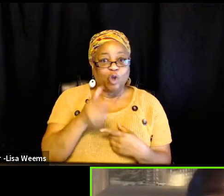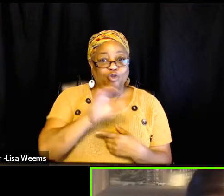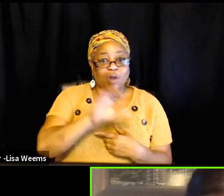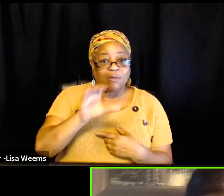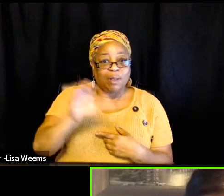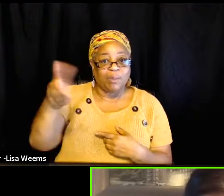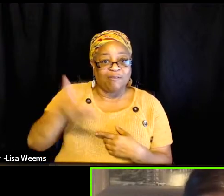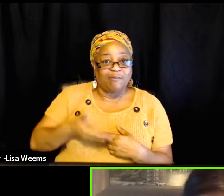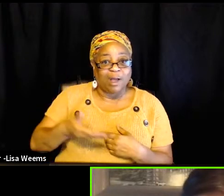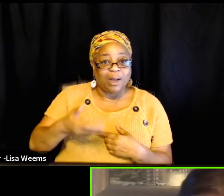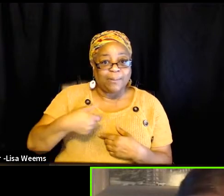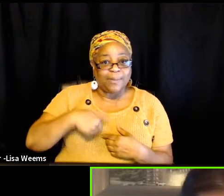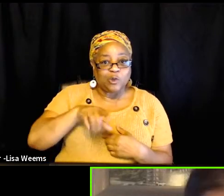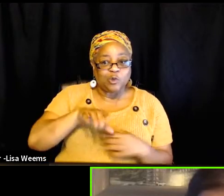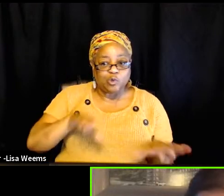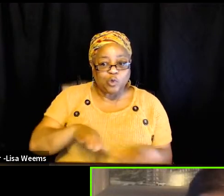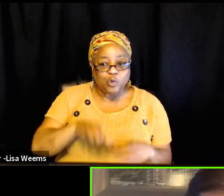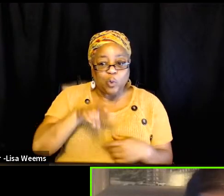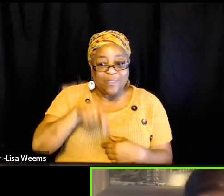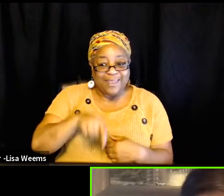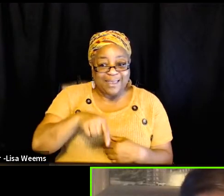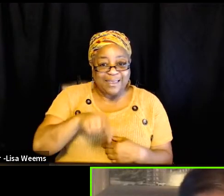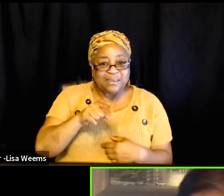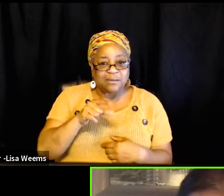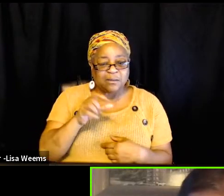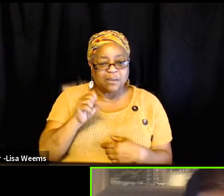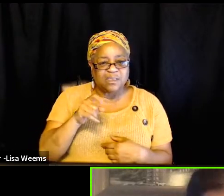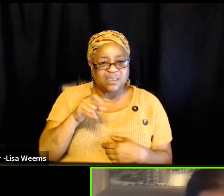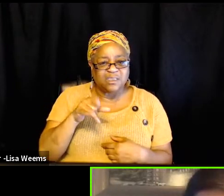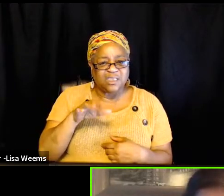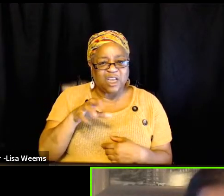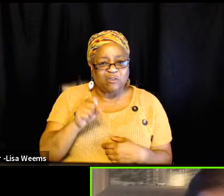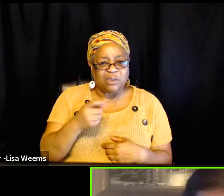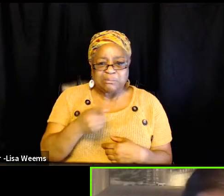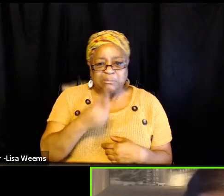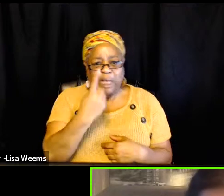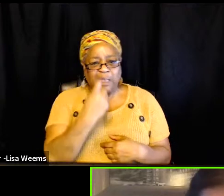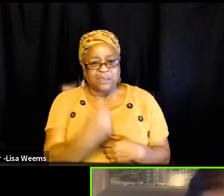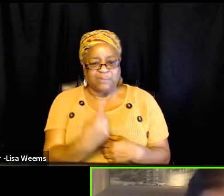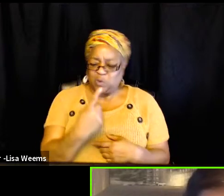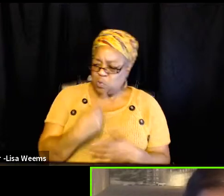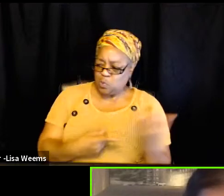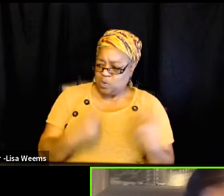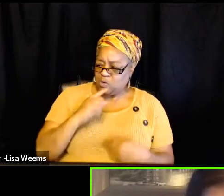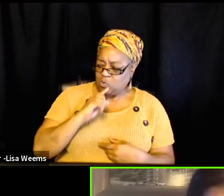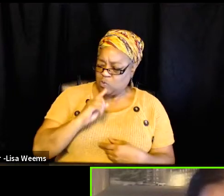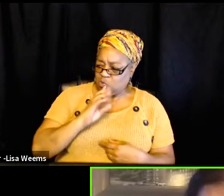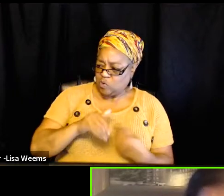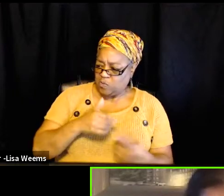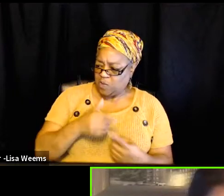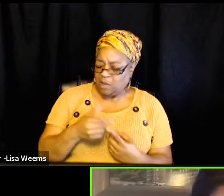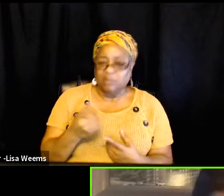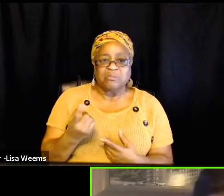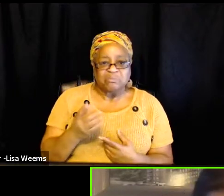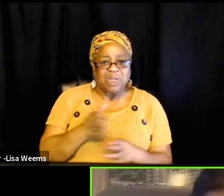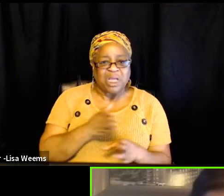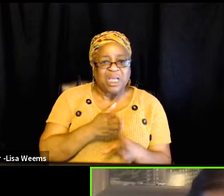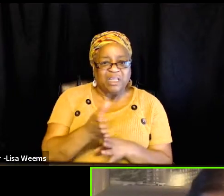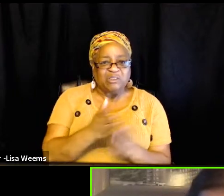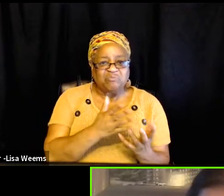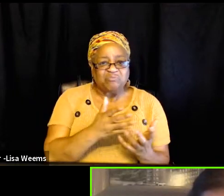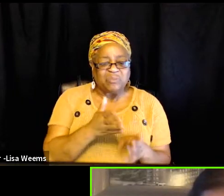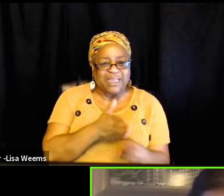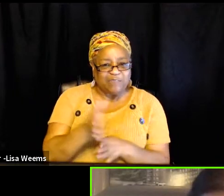this series and said, you know, what do you want to talk about? And I was like, okay, I want to talk about interdisciplinary practice. It took a long time for